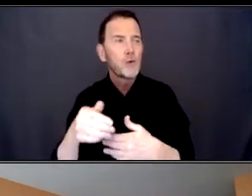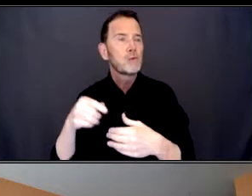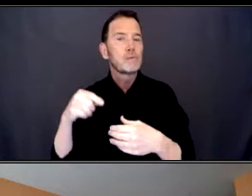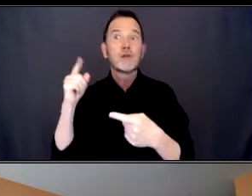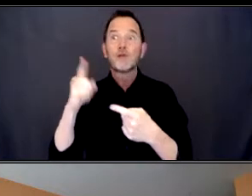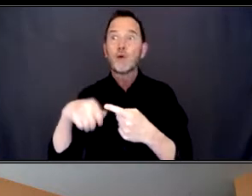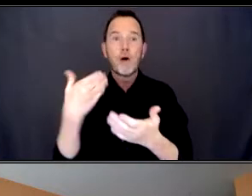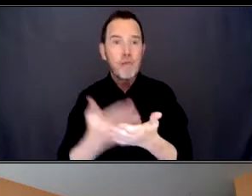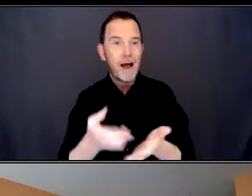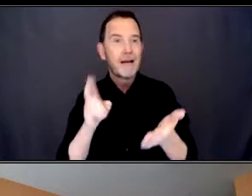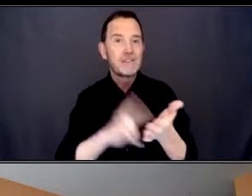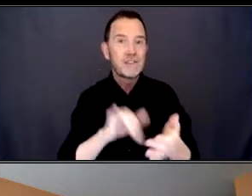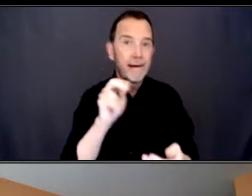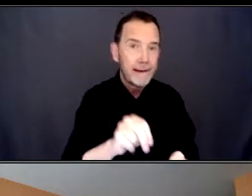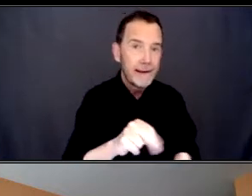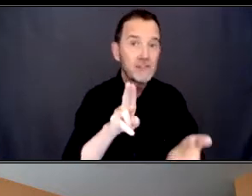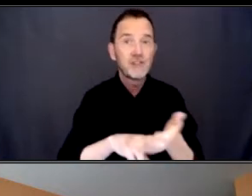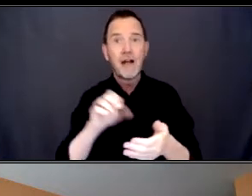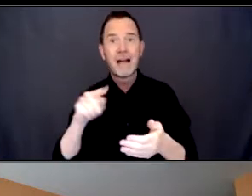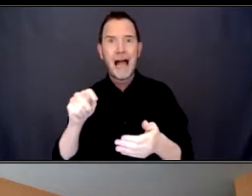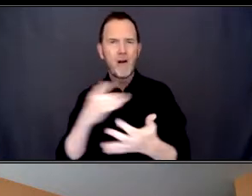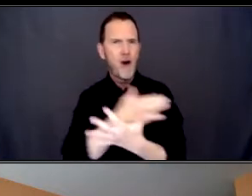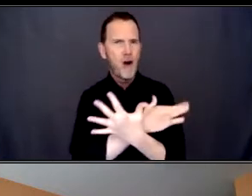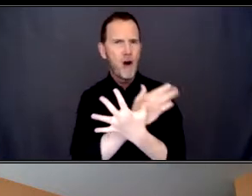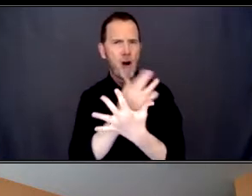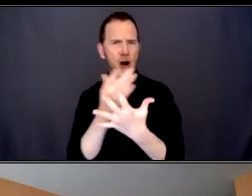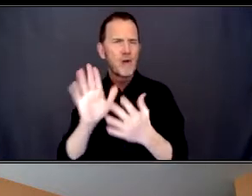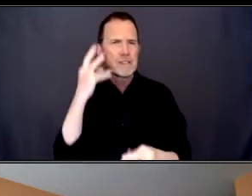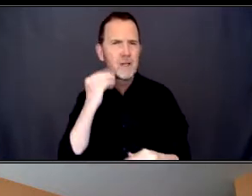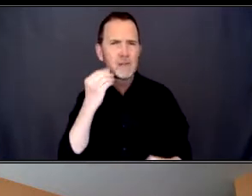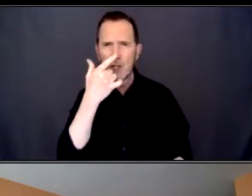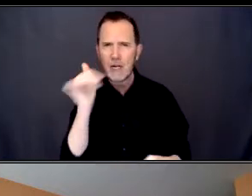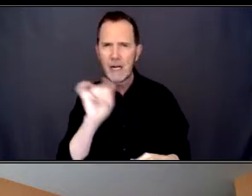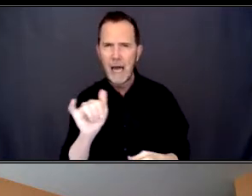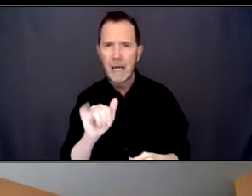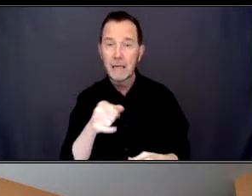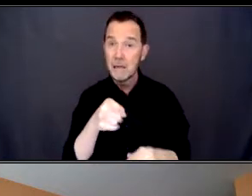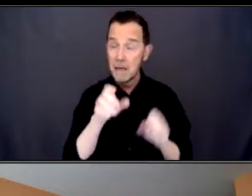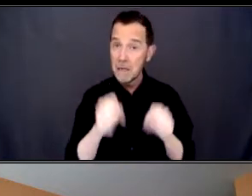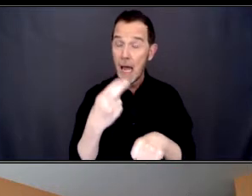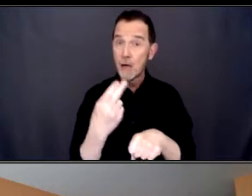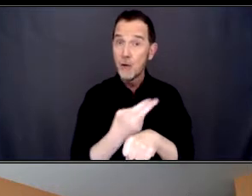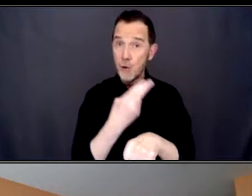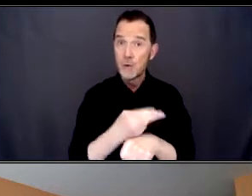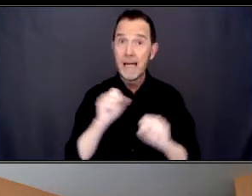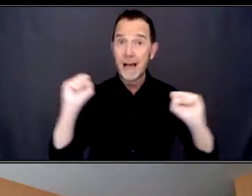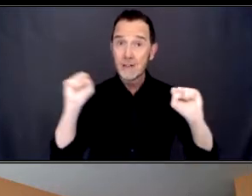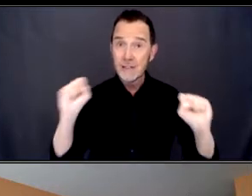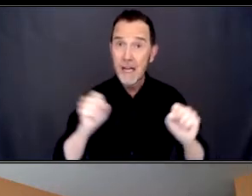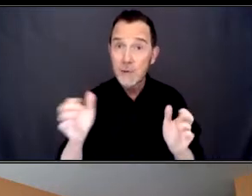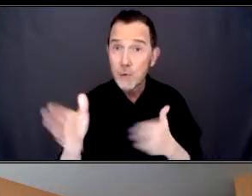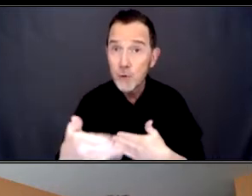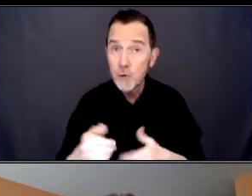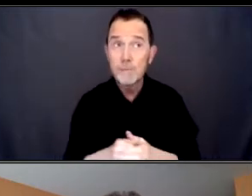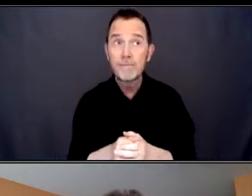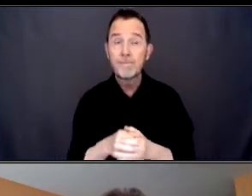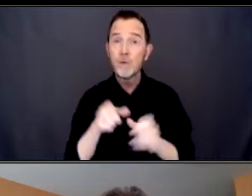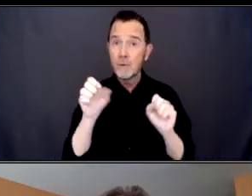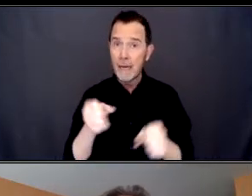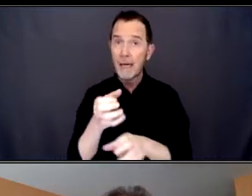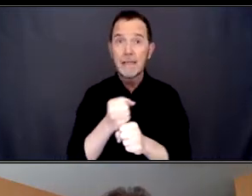check out, everything in between there. The room, the exercise room, the eating, the how do you get